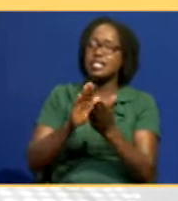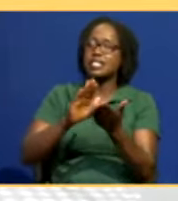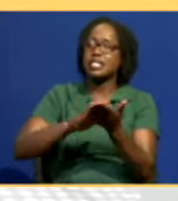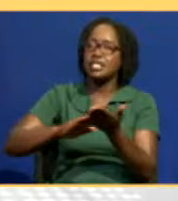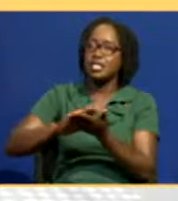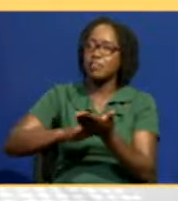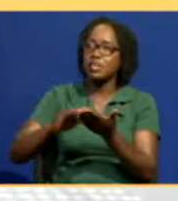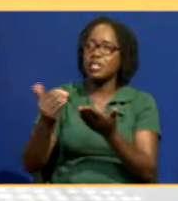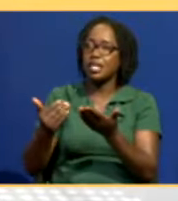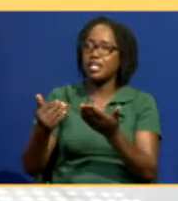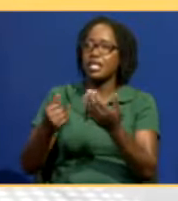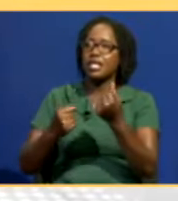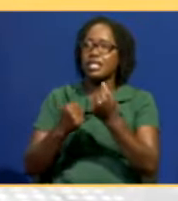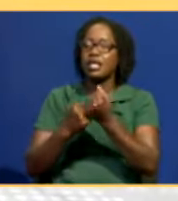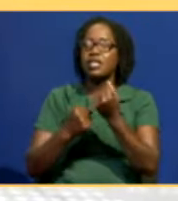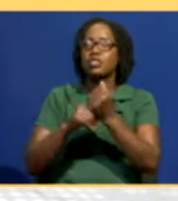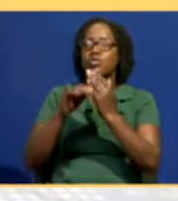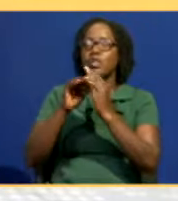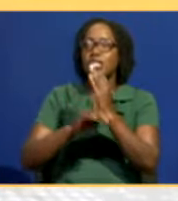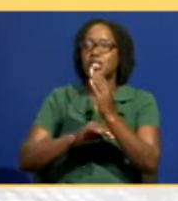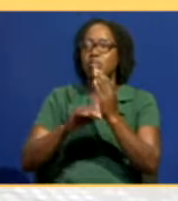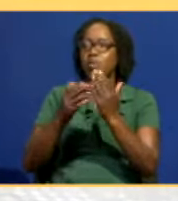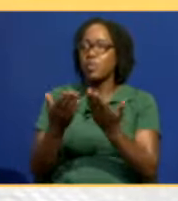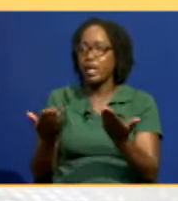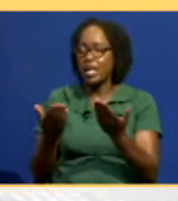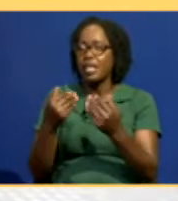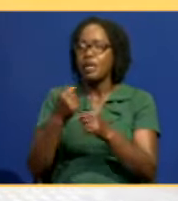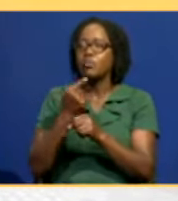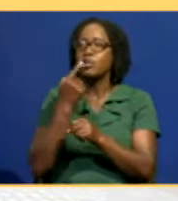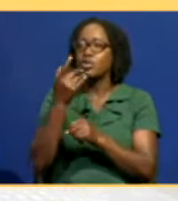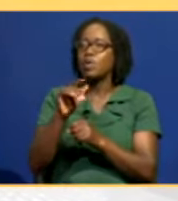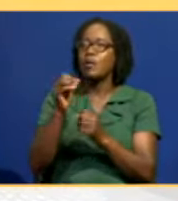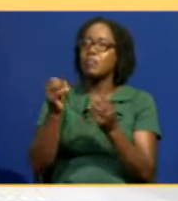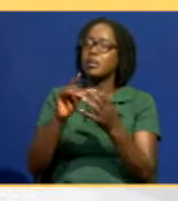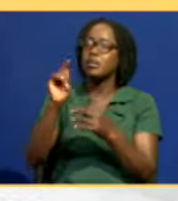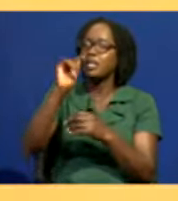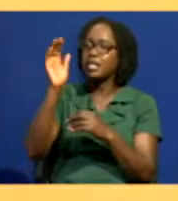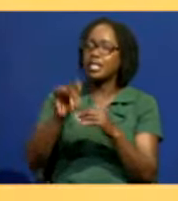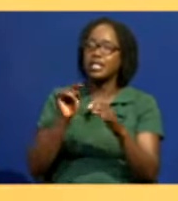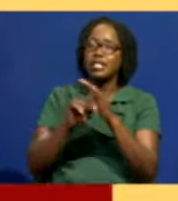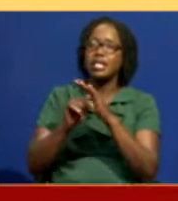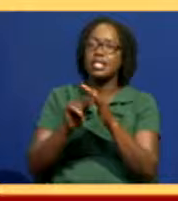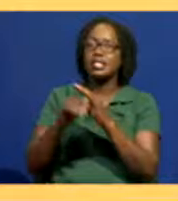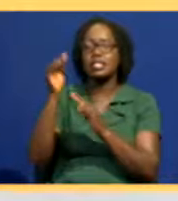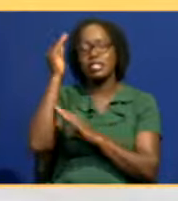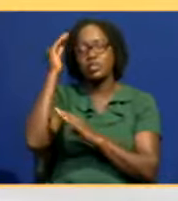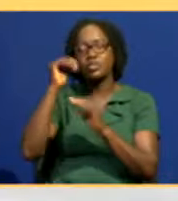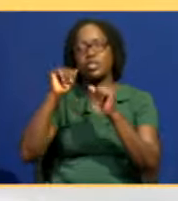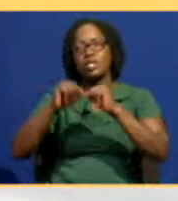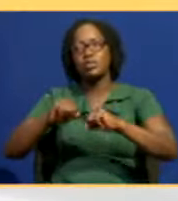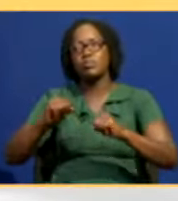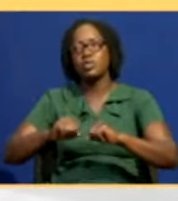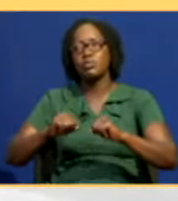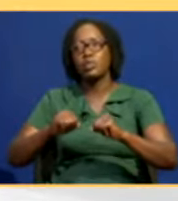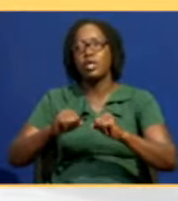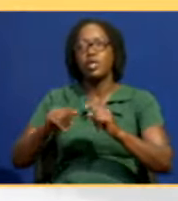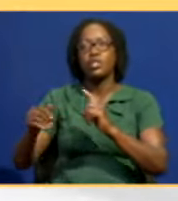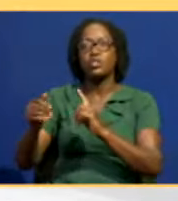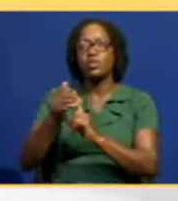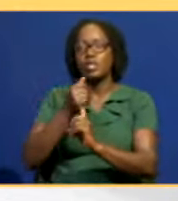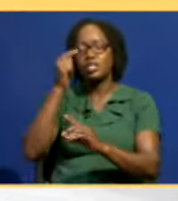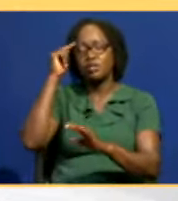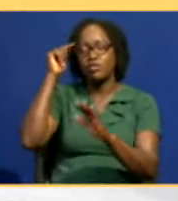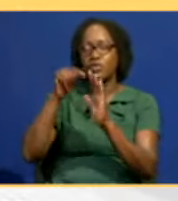like scholarships that will make sure that as many Kenyans access education as possible. Basically to achieve the